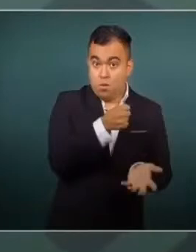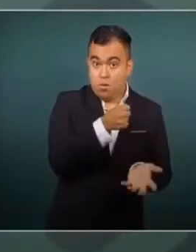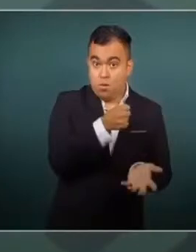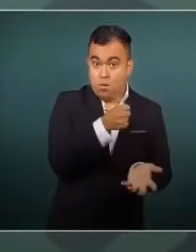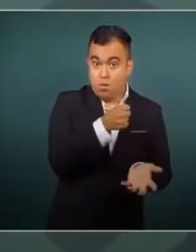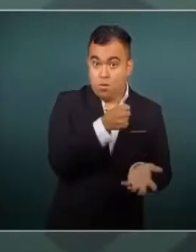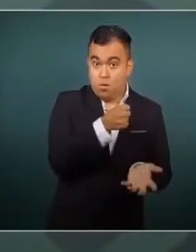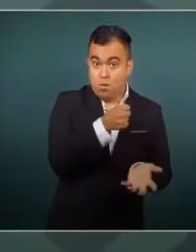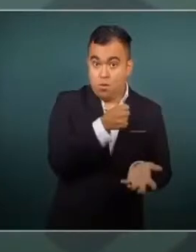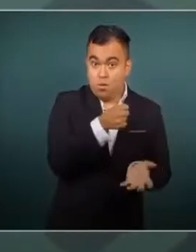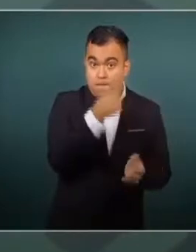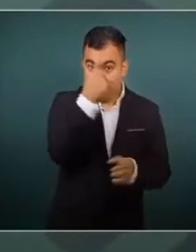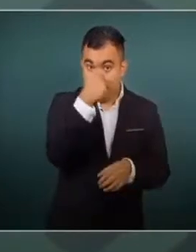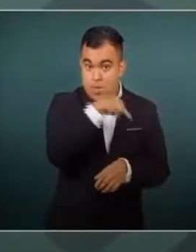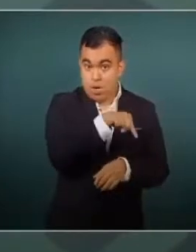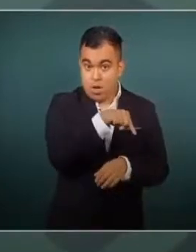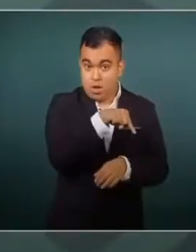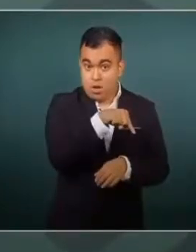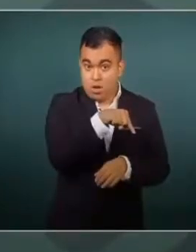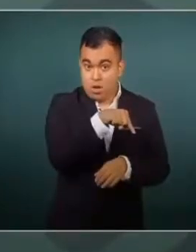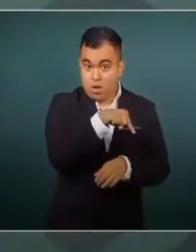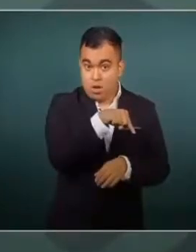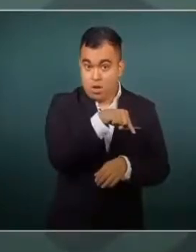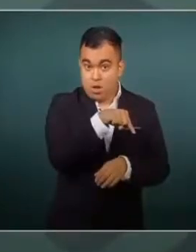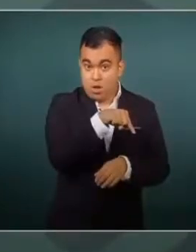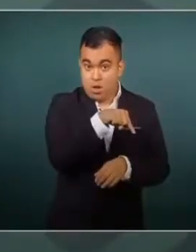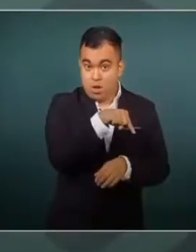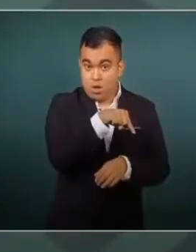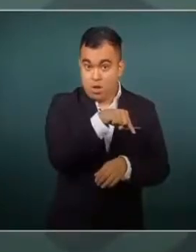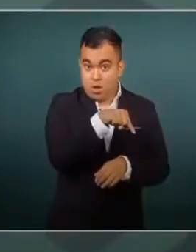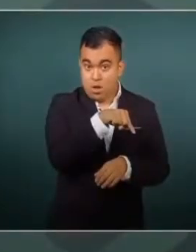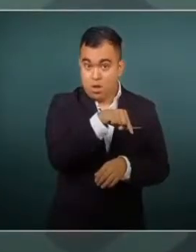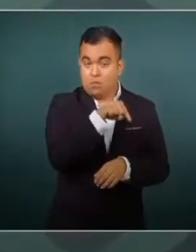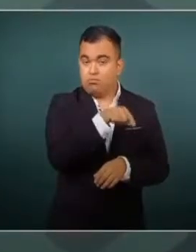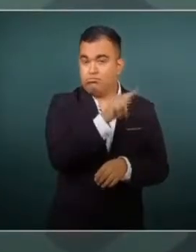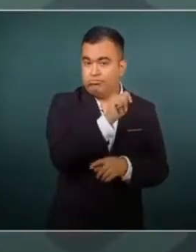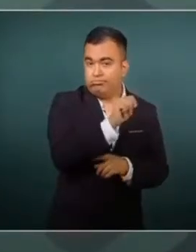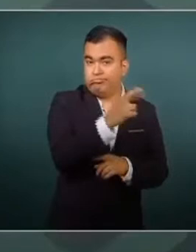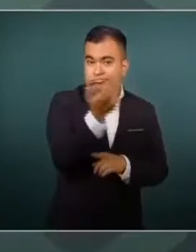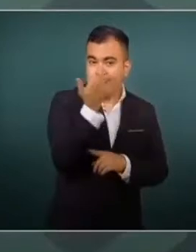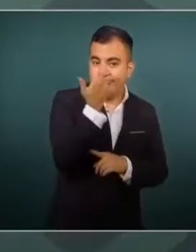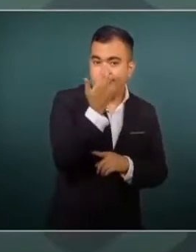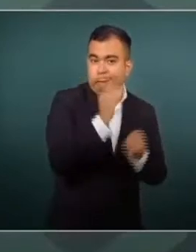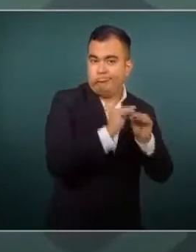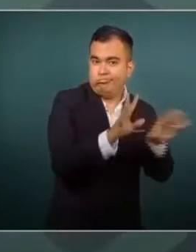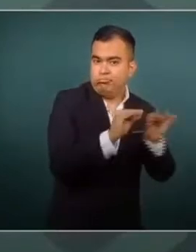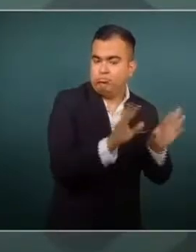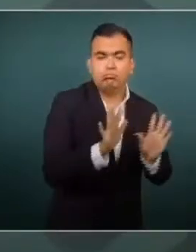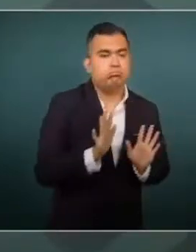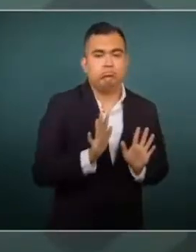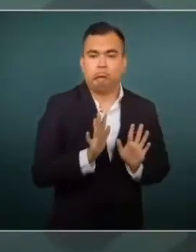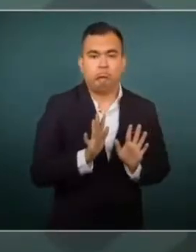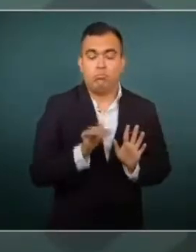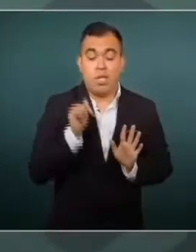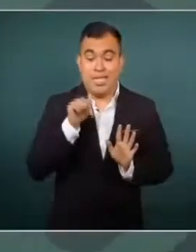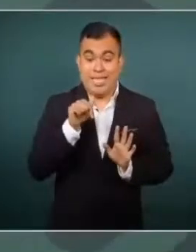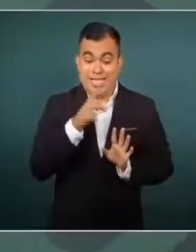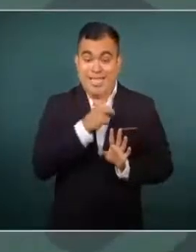with communication La or communication media. deuda pública tiene que destinarse